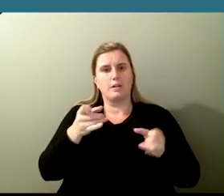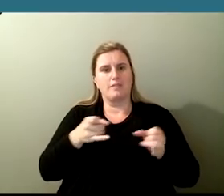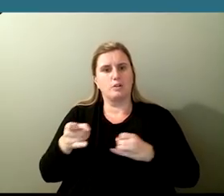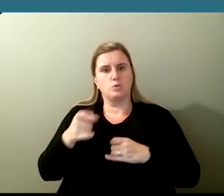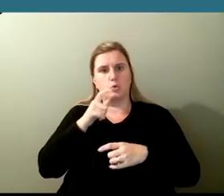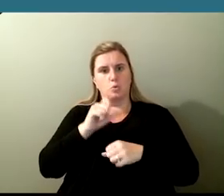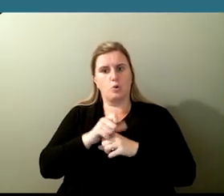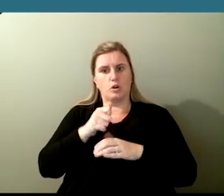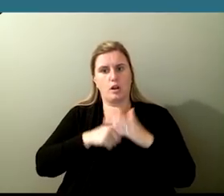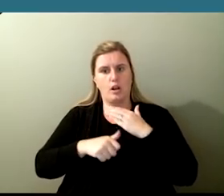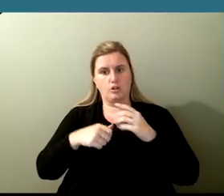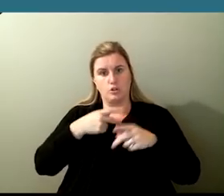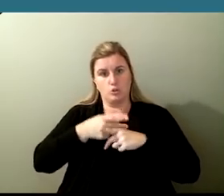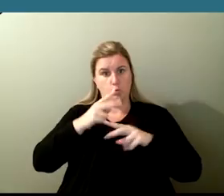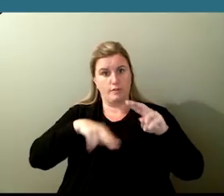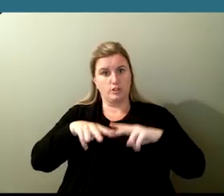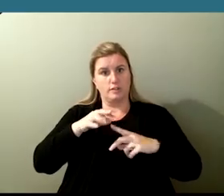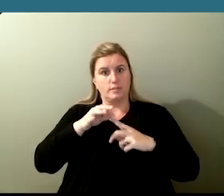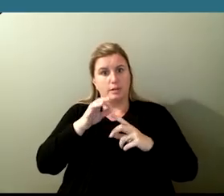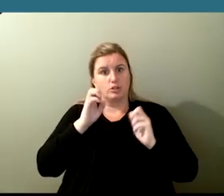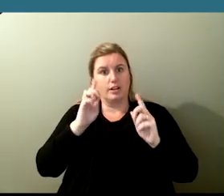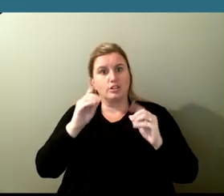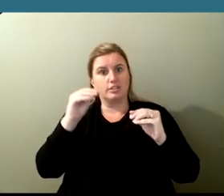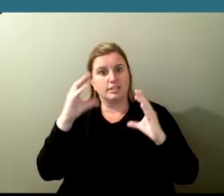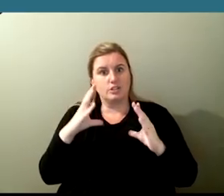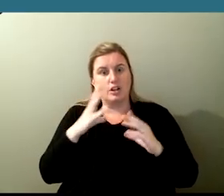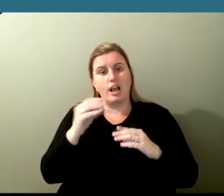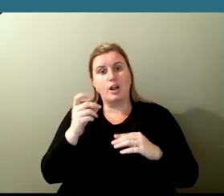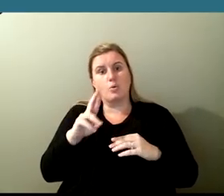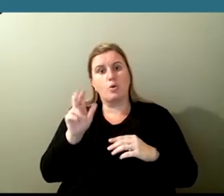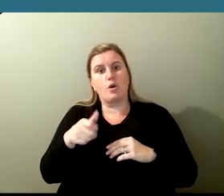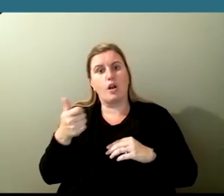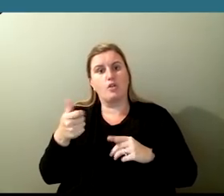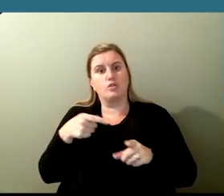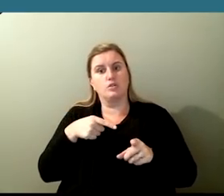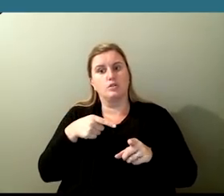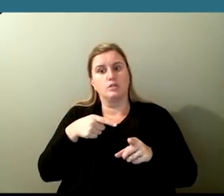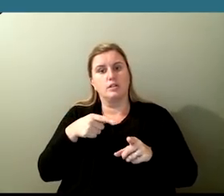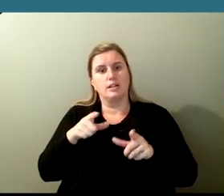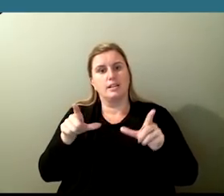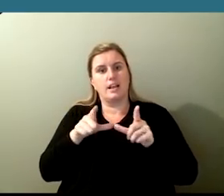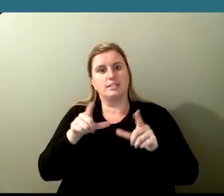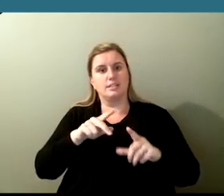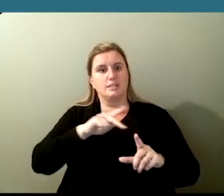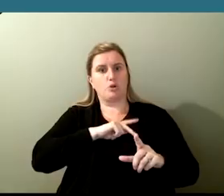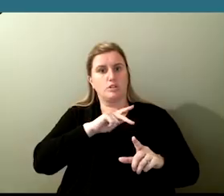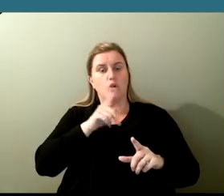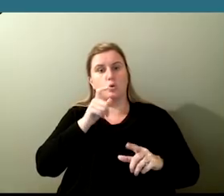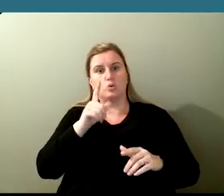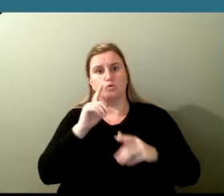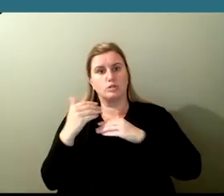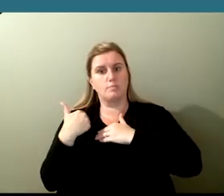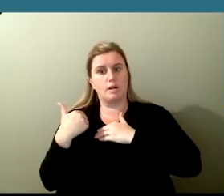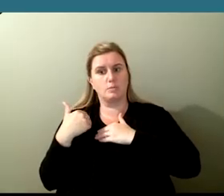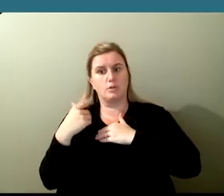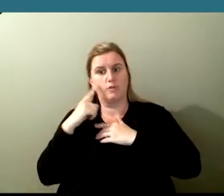work under the supervision of a special education teacher and or other special licensed personnel who is responsible